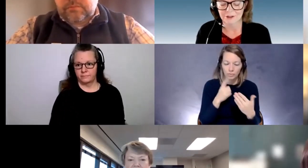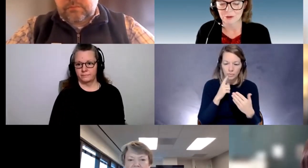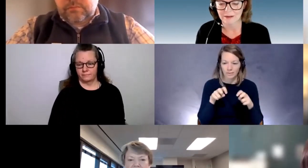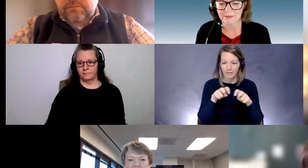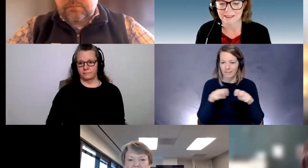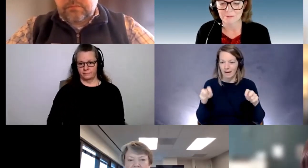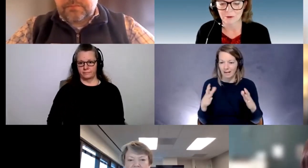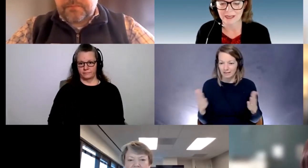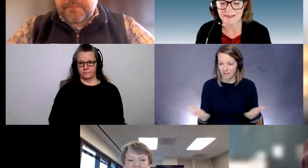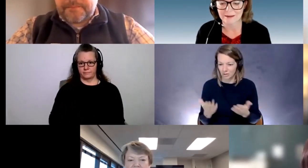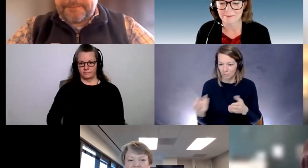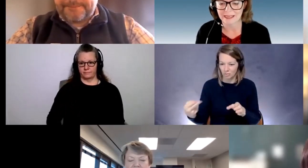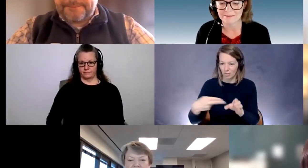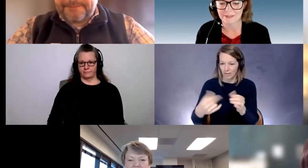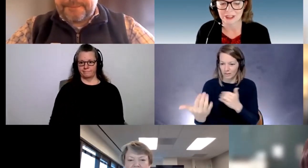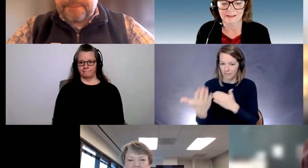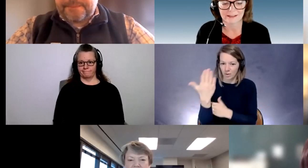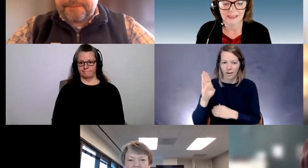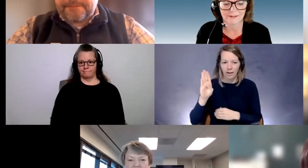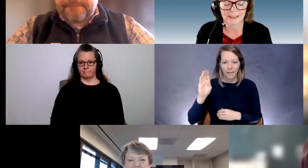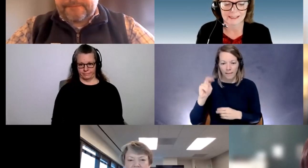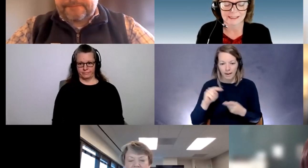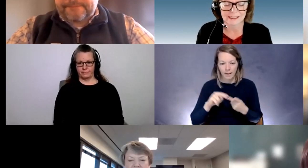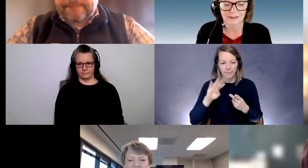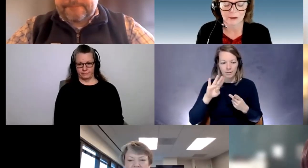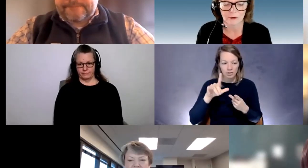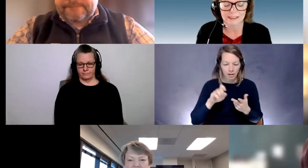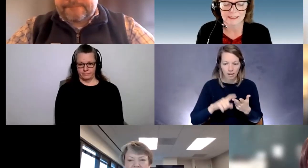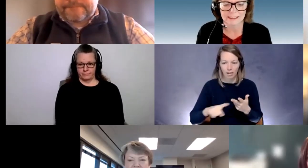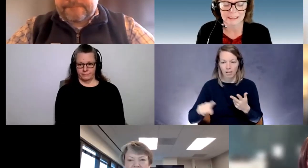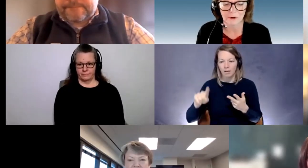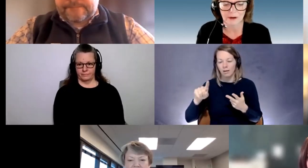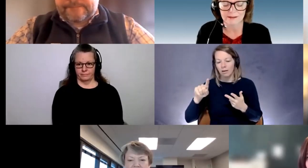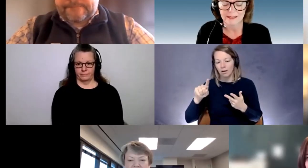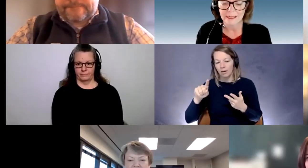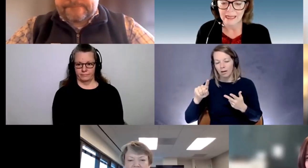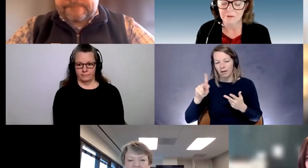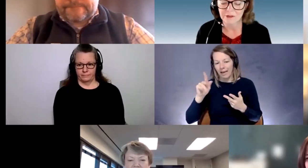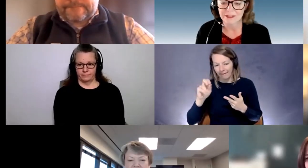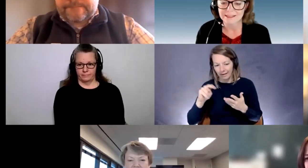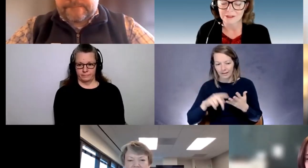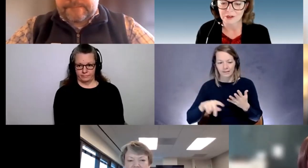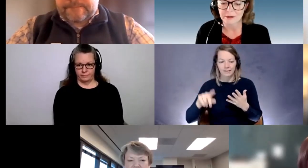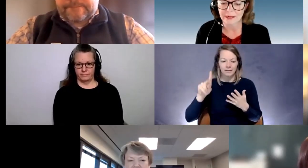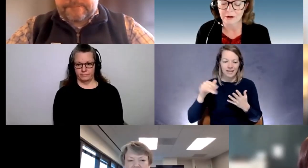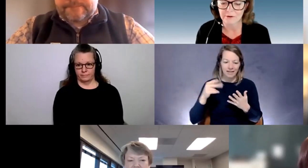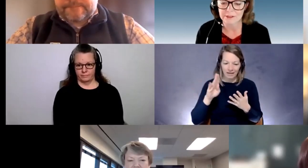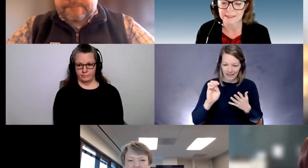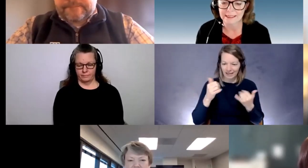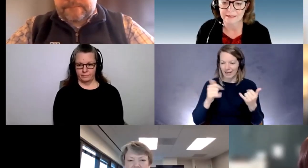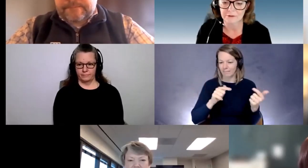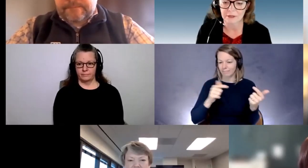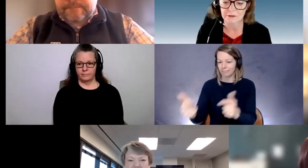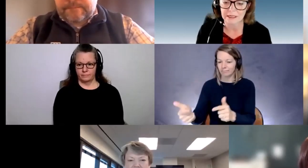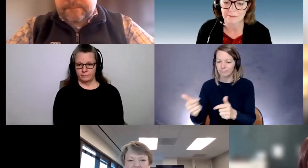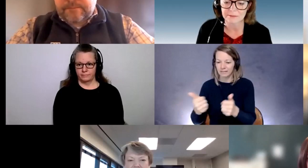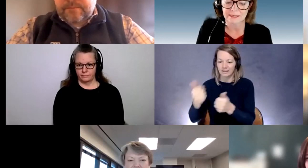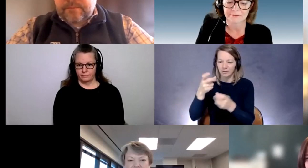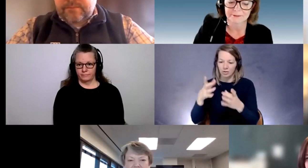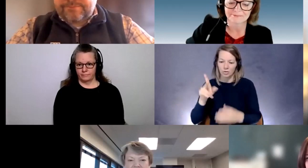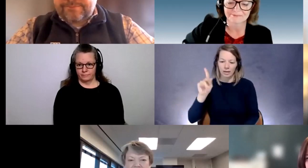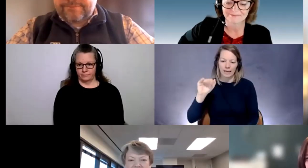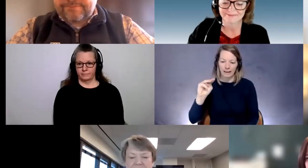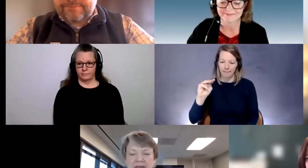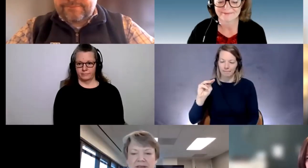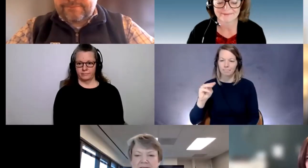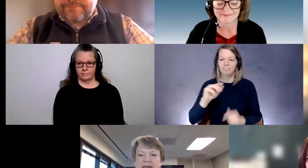panelists here for joining me this morning. Ben, Michelle, Kevin, and Stephanie, great to see you all. And with this, I'll turn it back over to Executive Director Kim